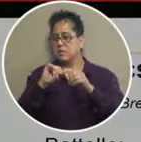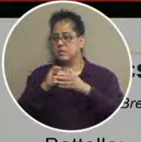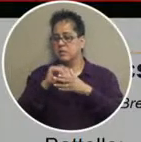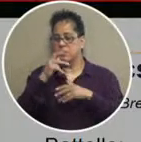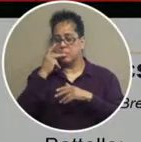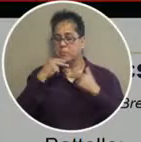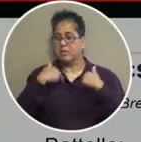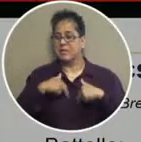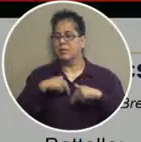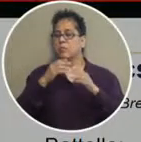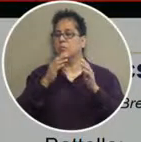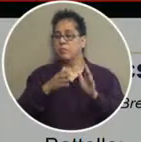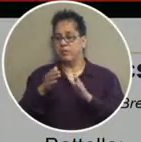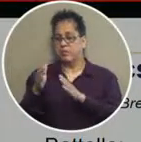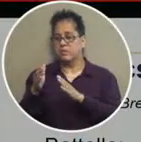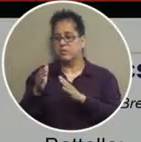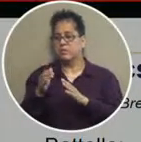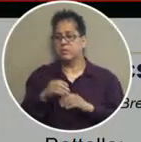public health preparedness.